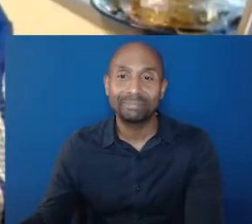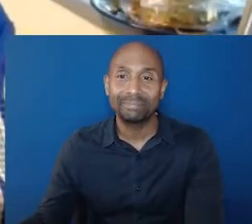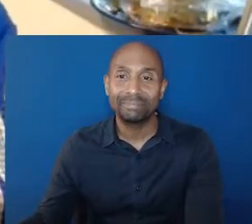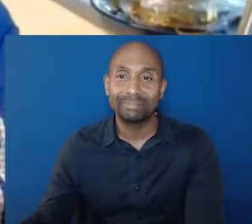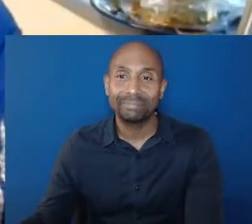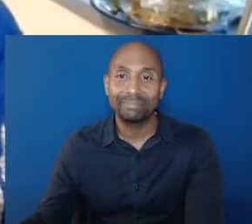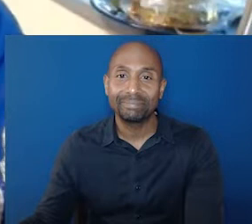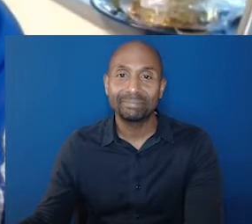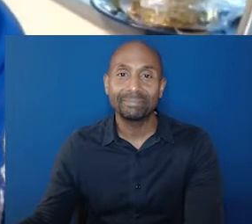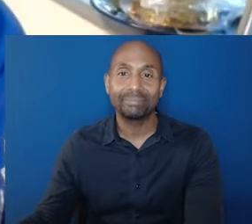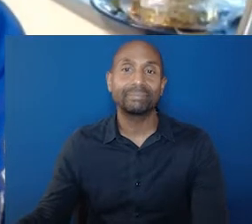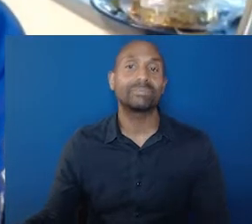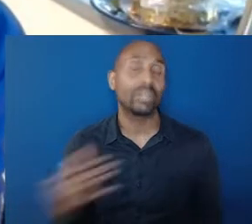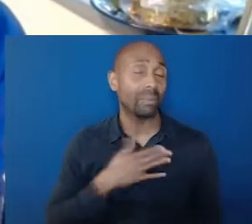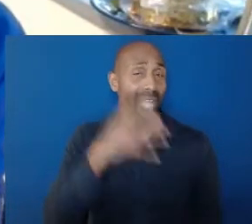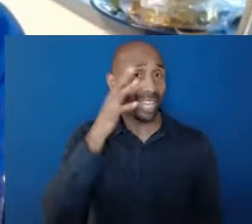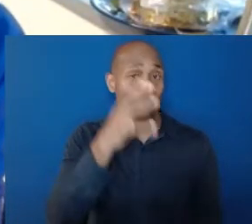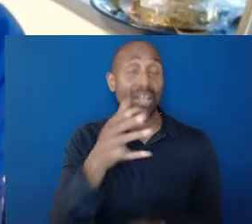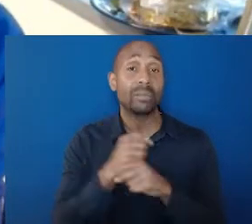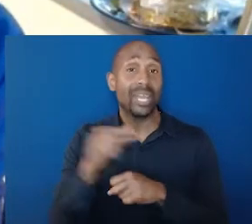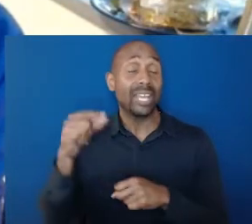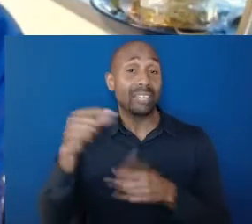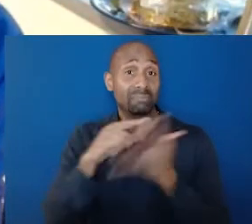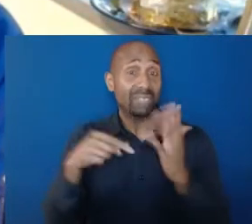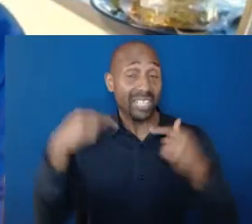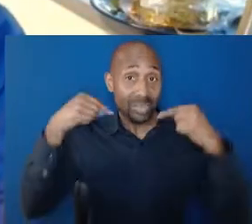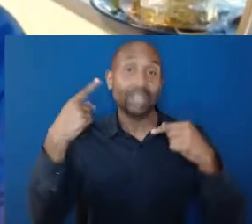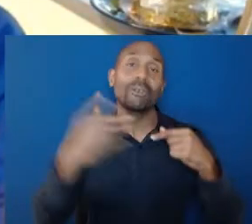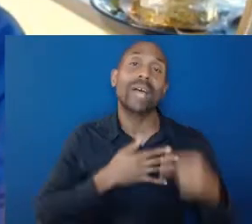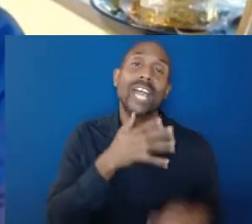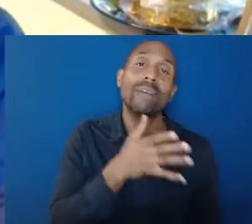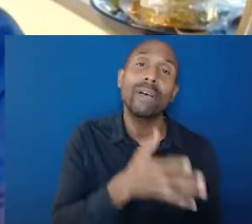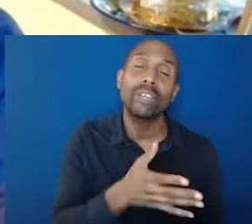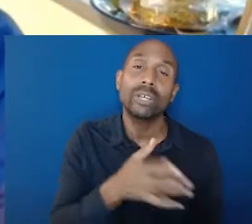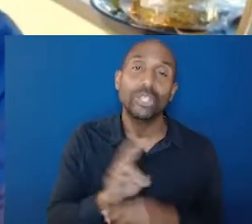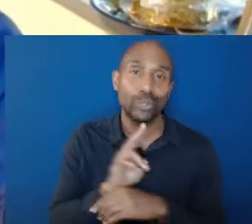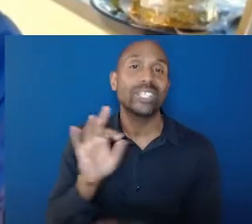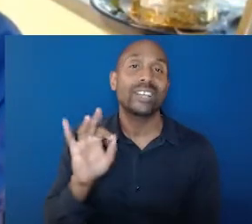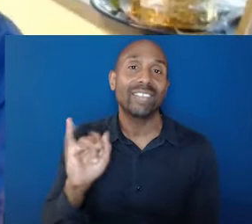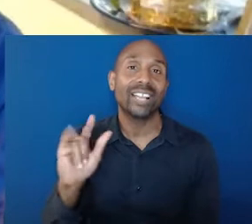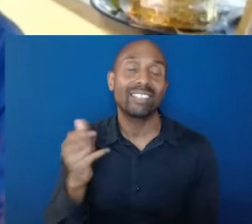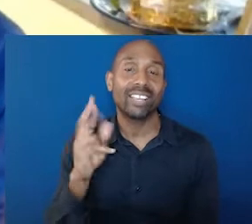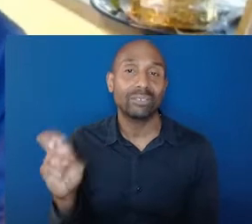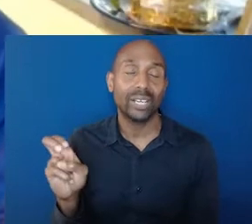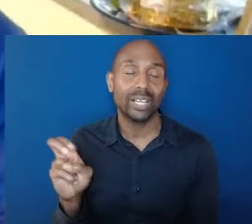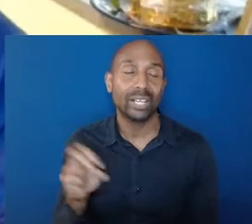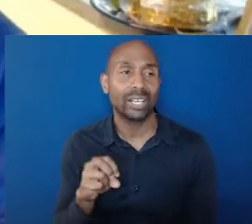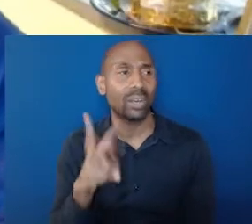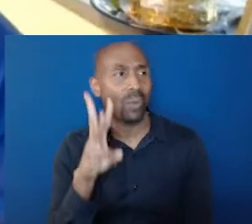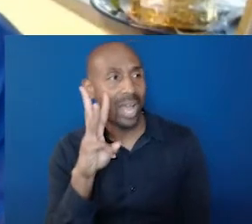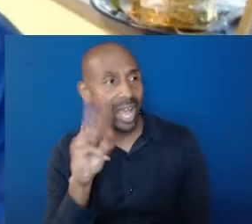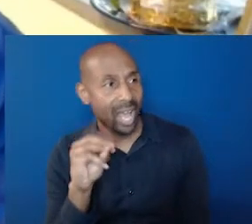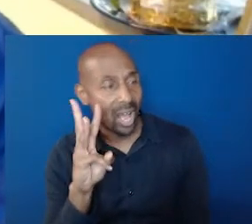Here. He made these earrings for my grandmother. Wow. And they're made using filigree. Mm-hmm.